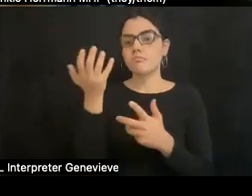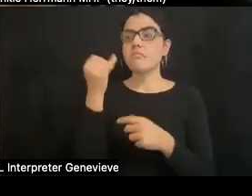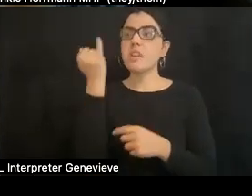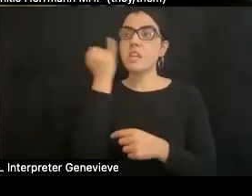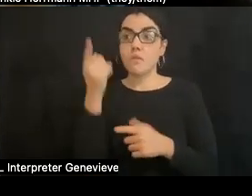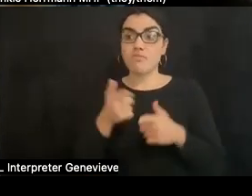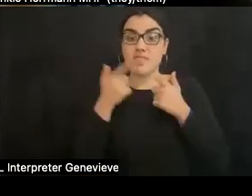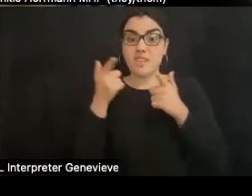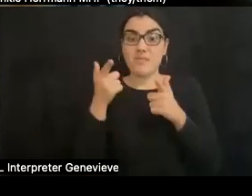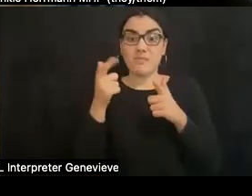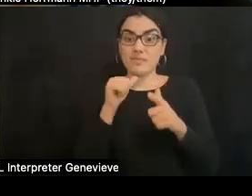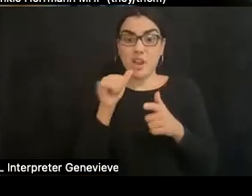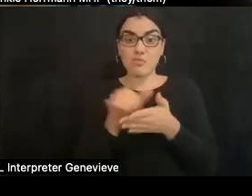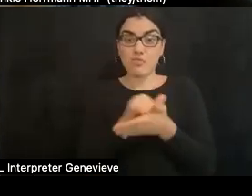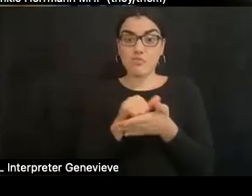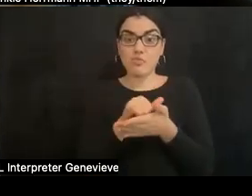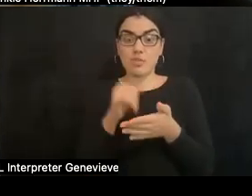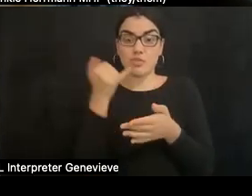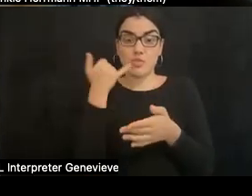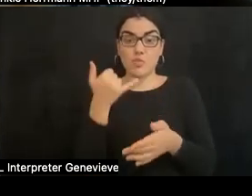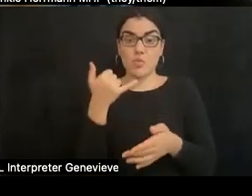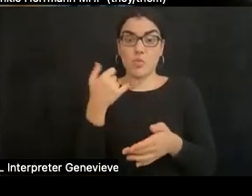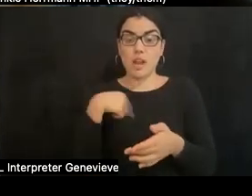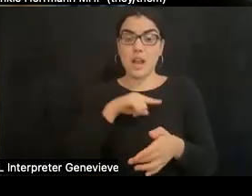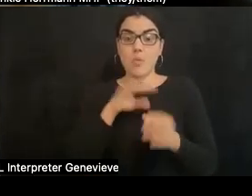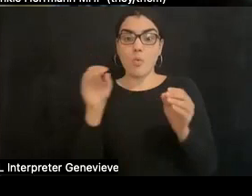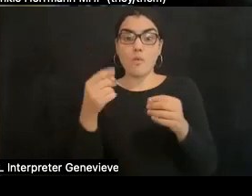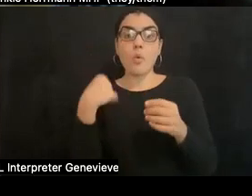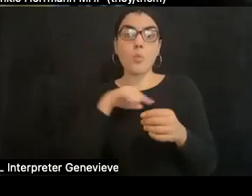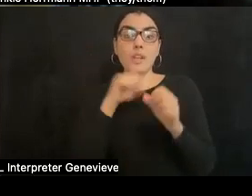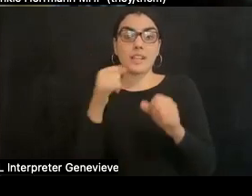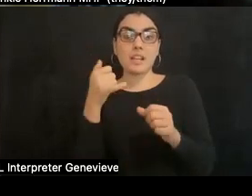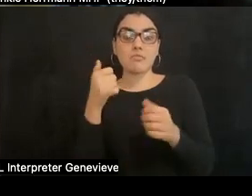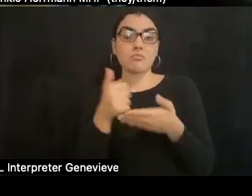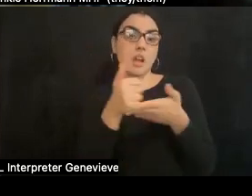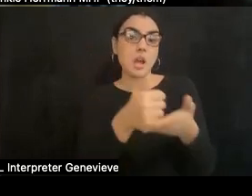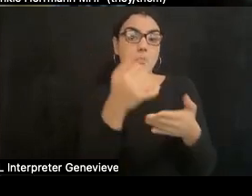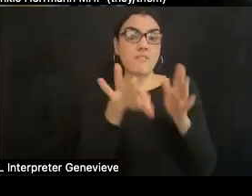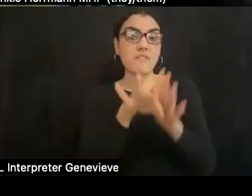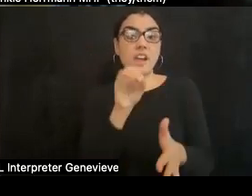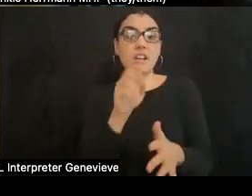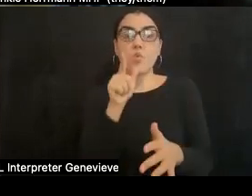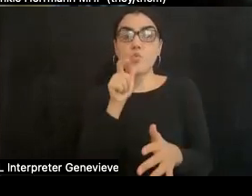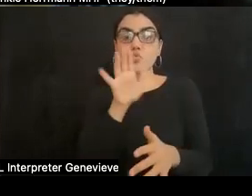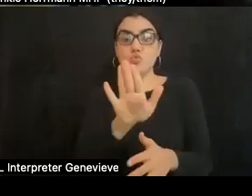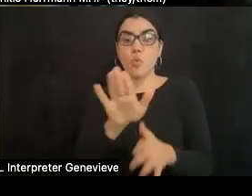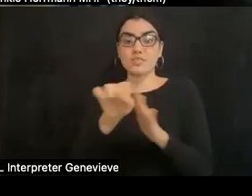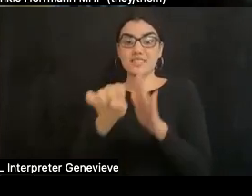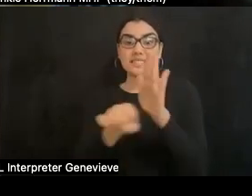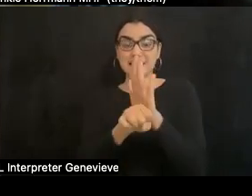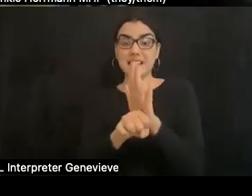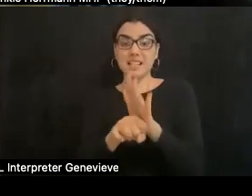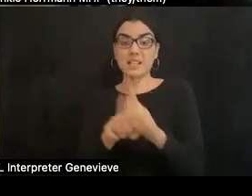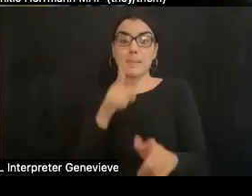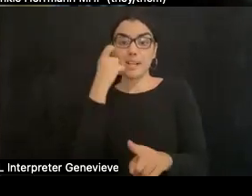for Medicaid information, we can help you figure out if there's somebody in your state to call, because Medicaid is so state